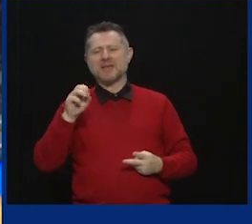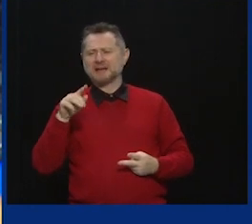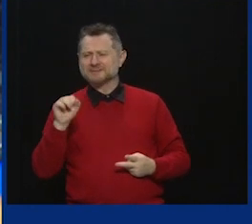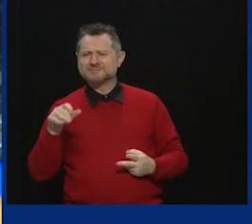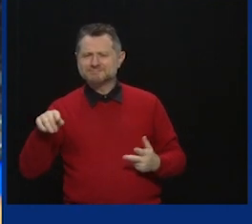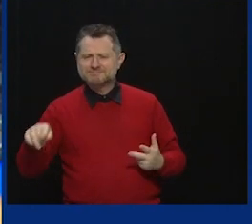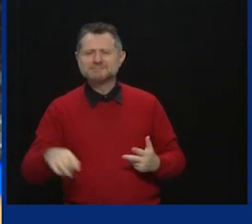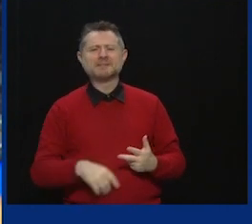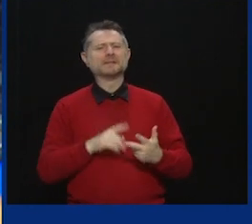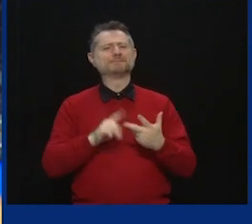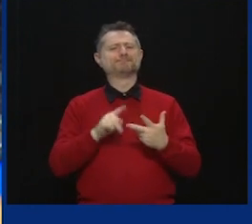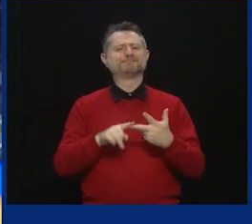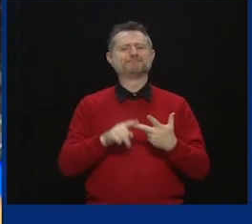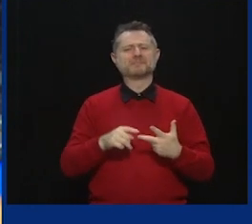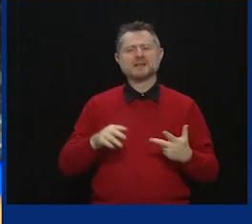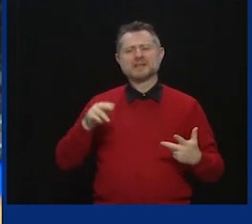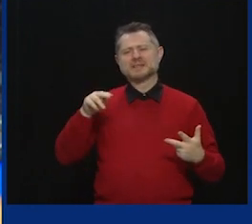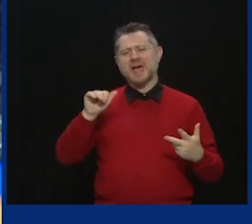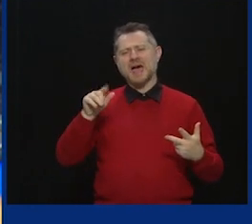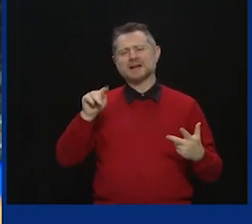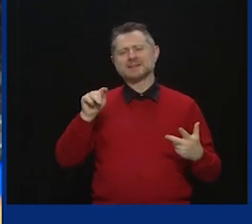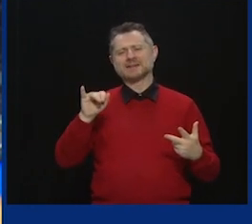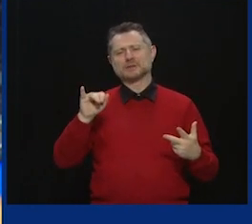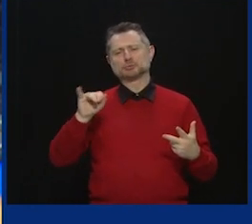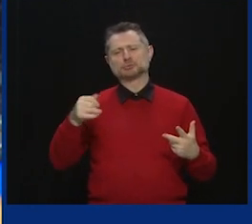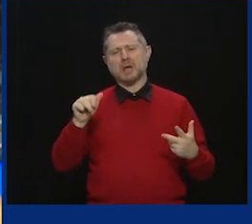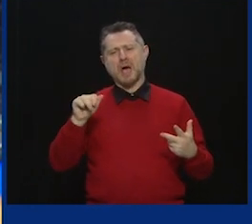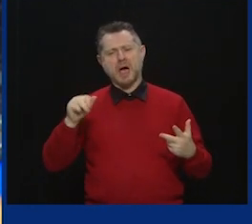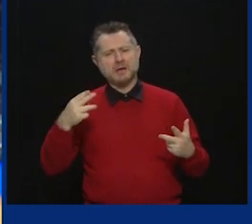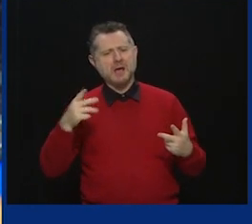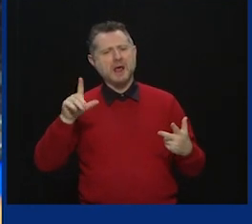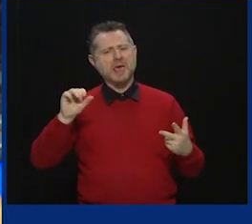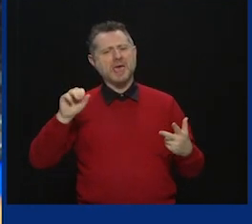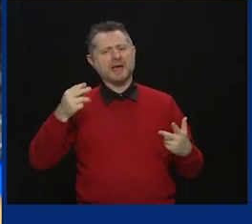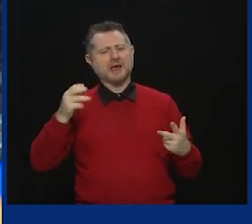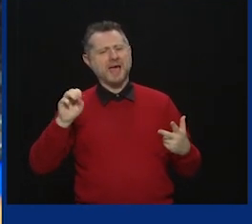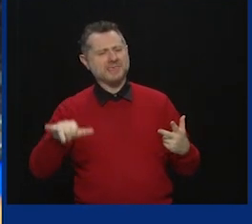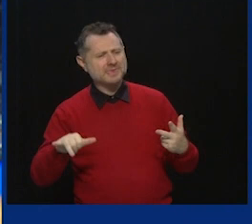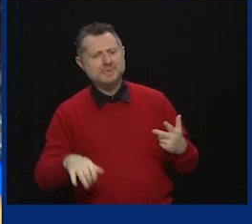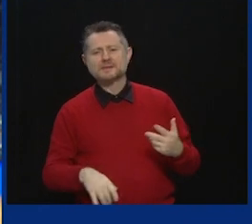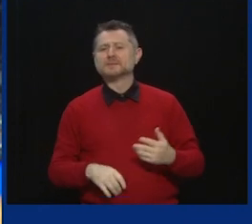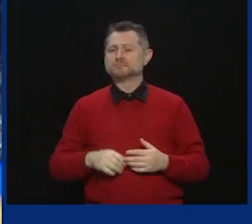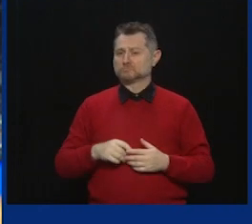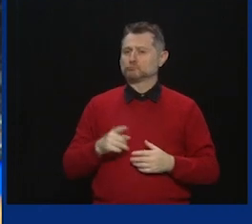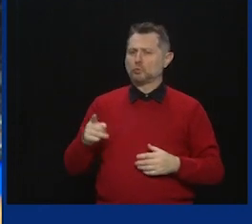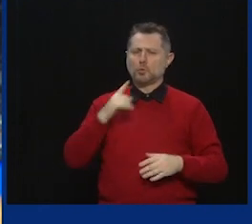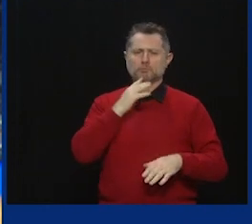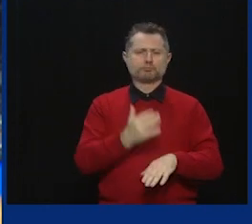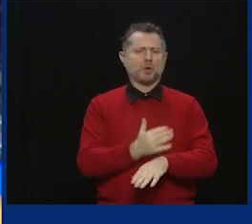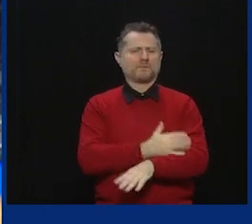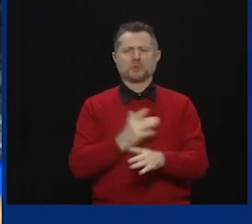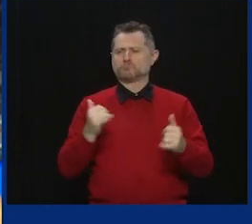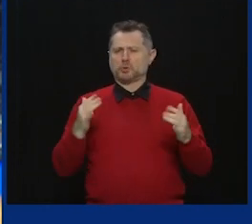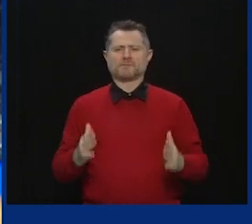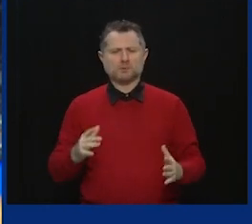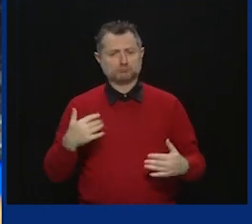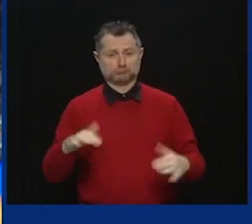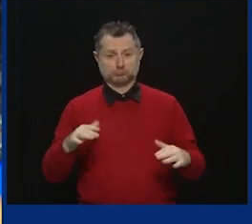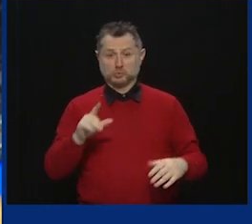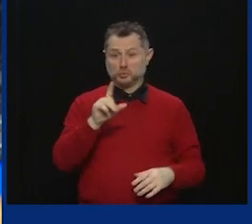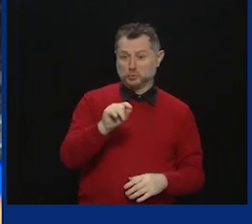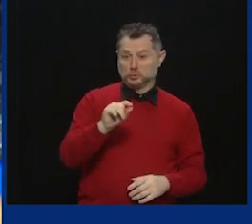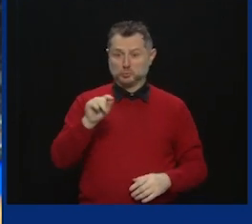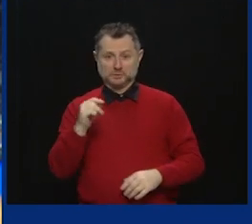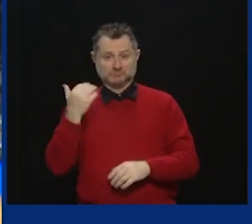Madai Jalani, also the guard and forward for New York Liberty, who is one of the most improved players, all-defensive team 2020 for the WNBA. Let's give him a round of